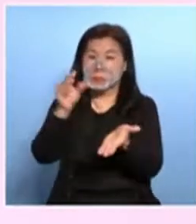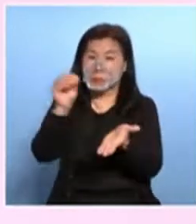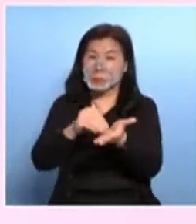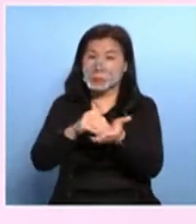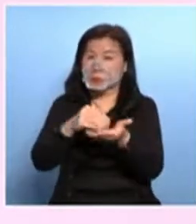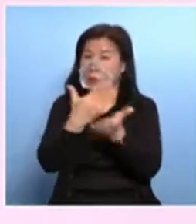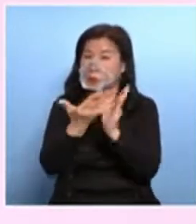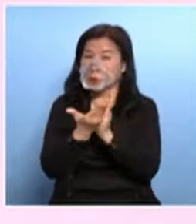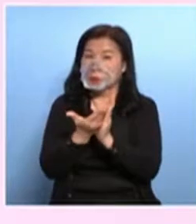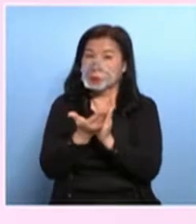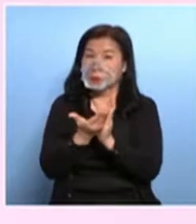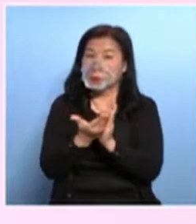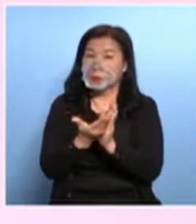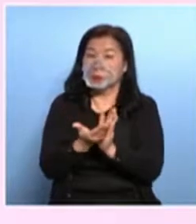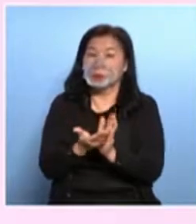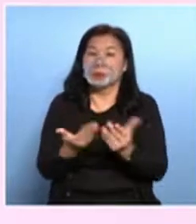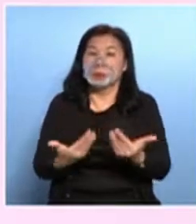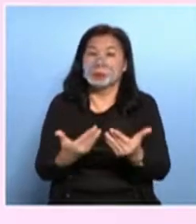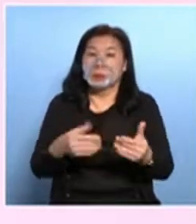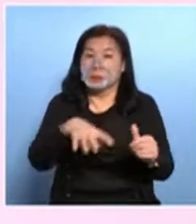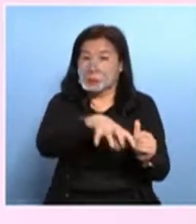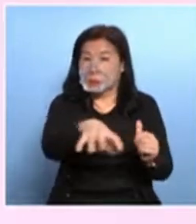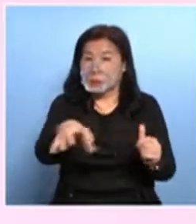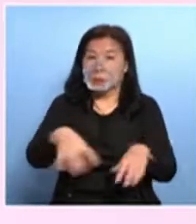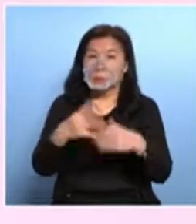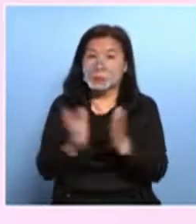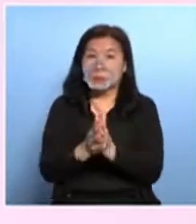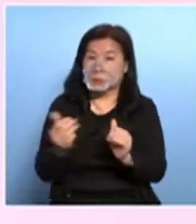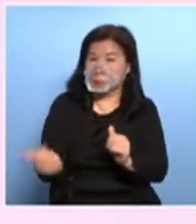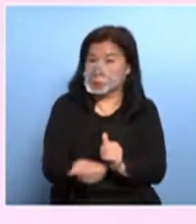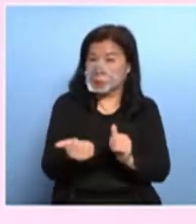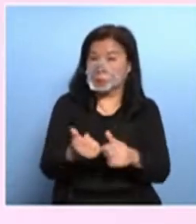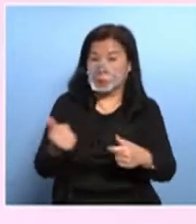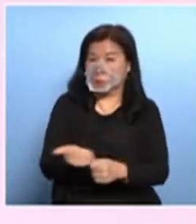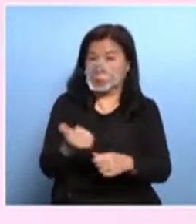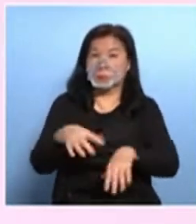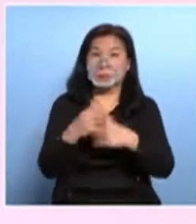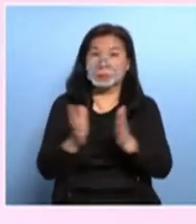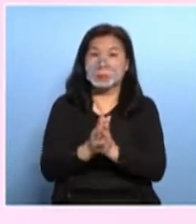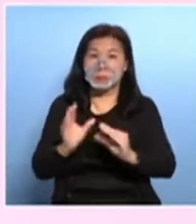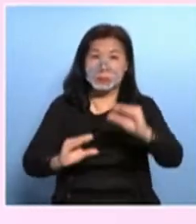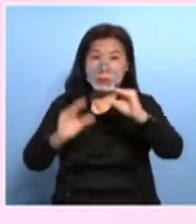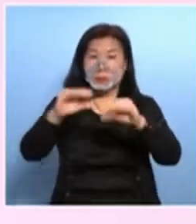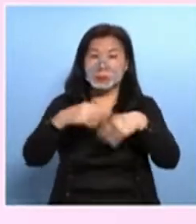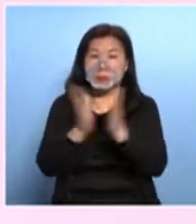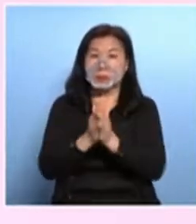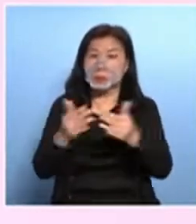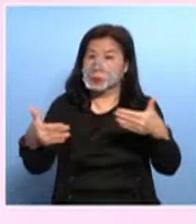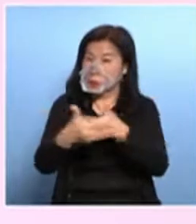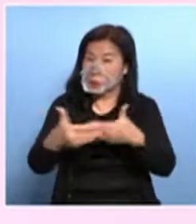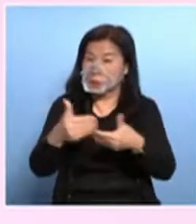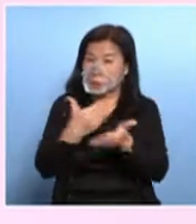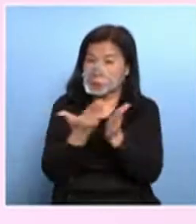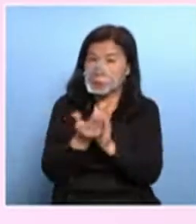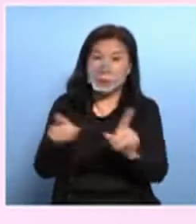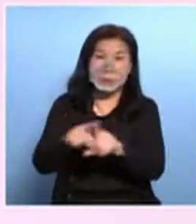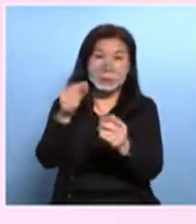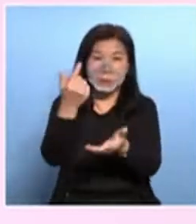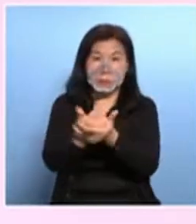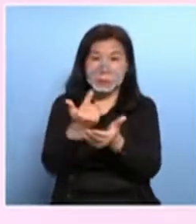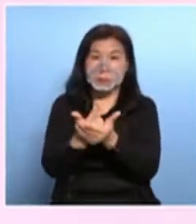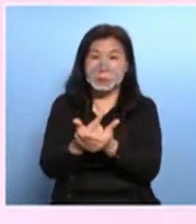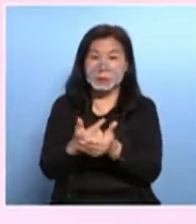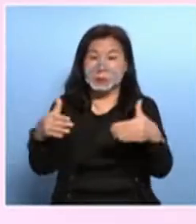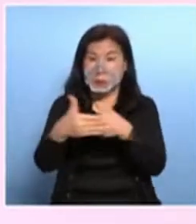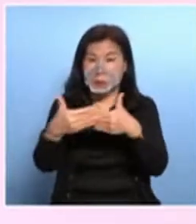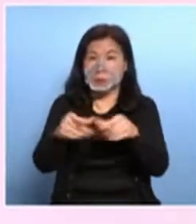infrastructure. The provision of comprehensive infrastructure support is crucial for the implementation of the major